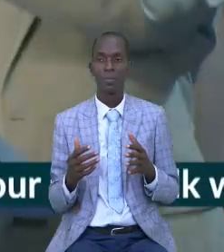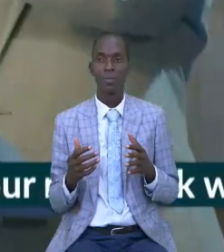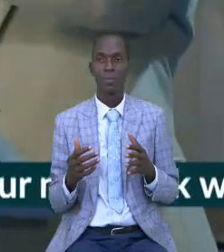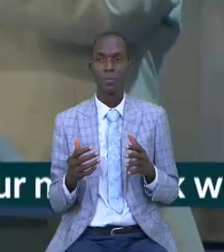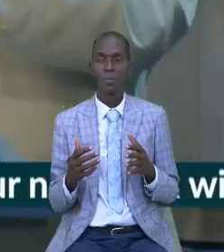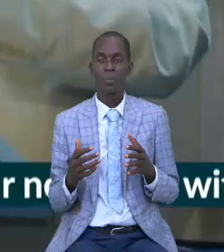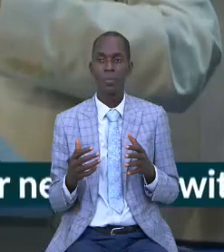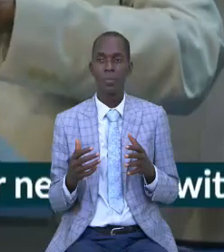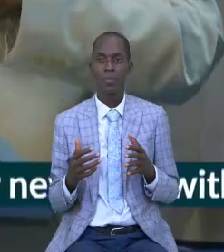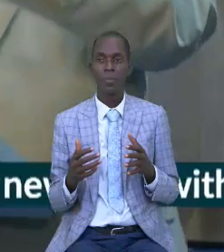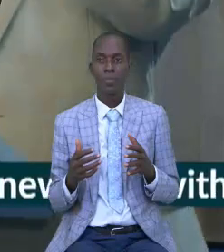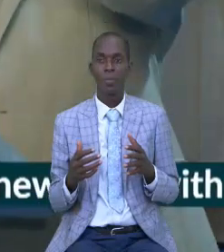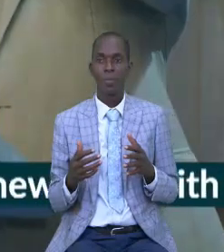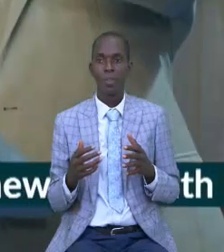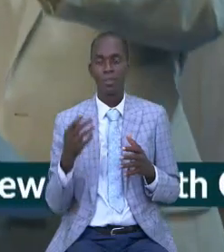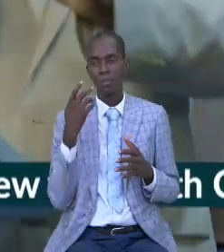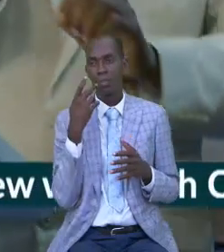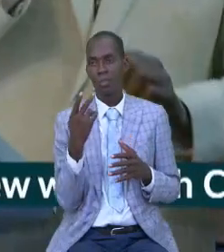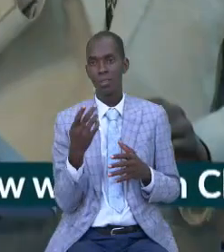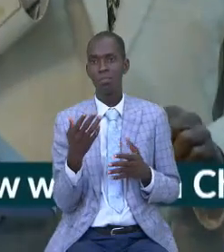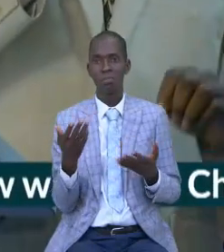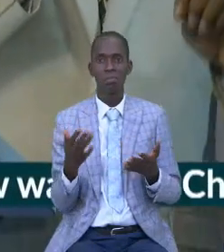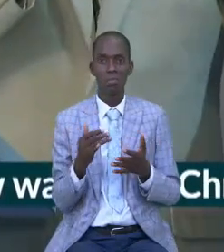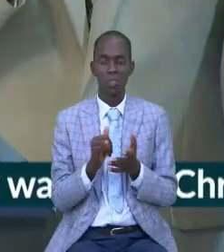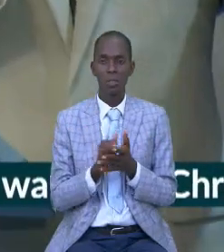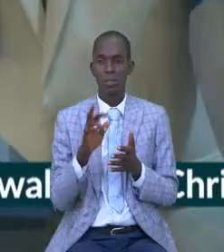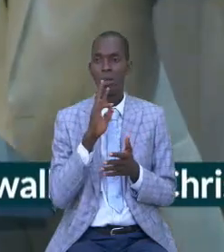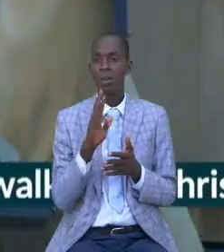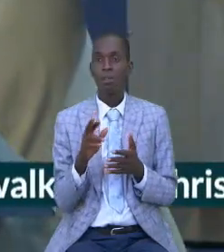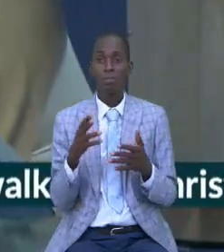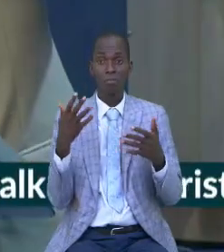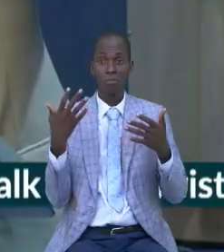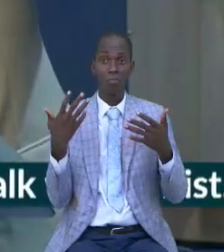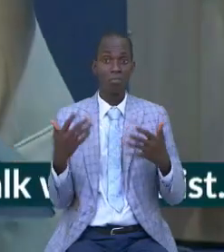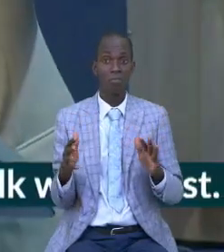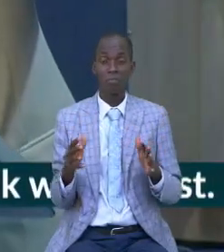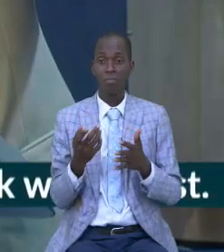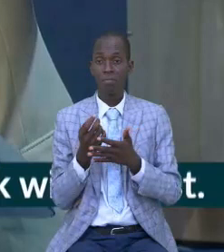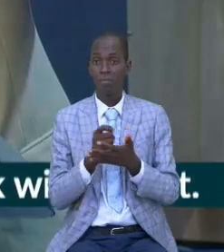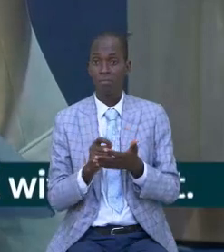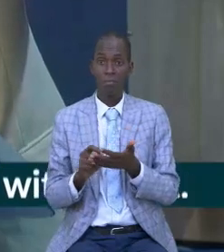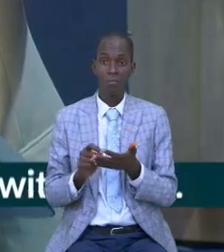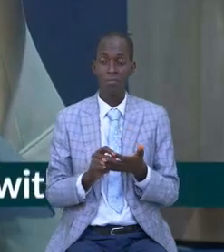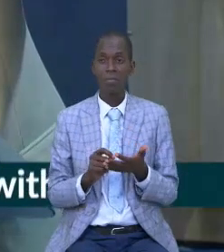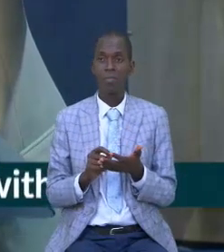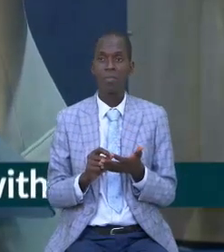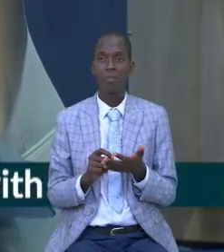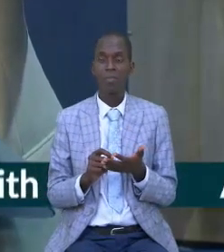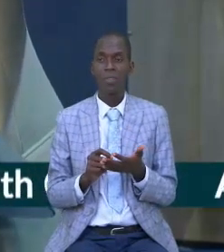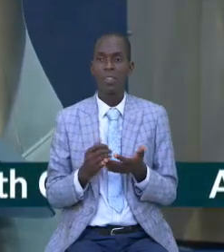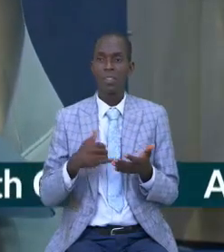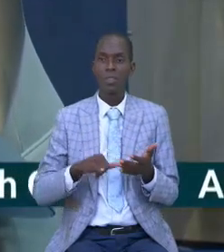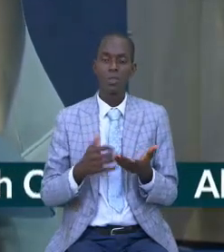I've seen on extreme right, I've seen at the center. I'm yet to see the flag on